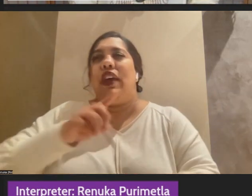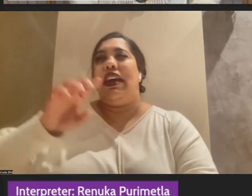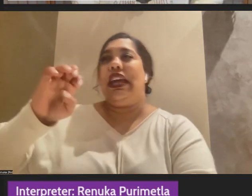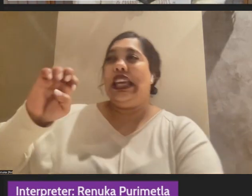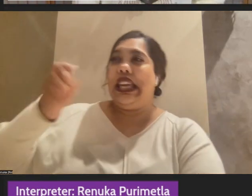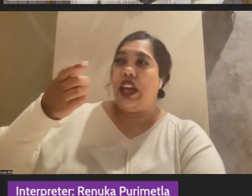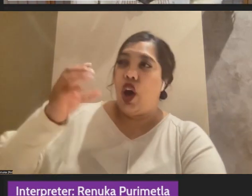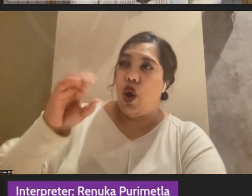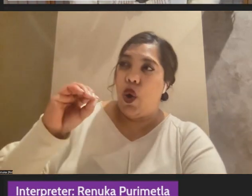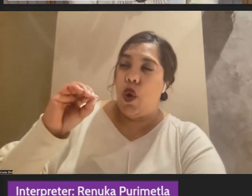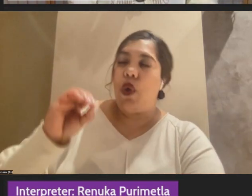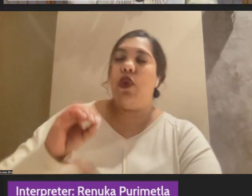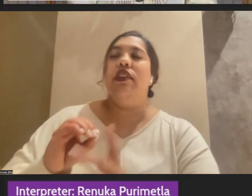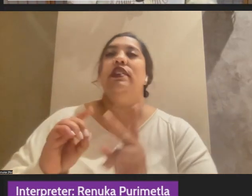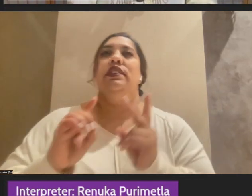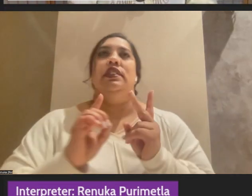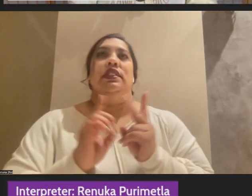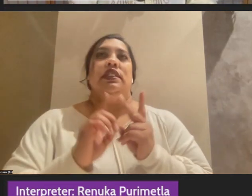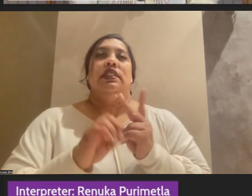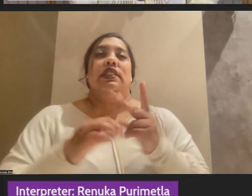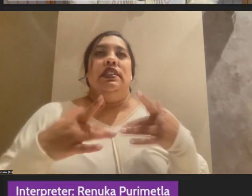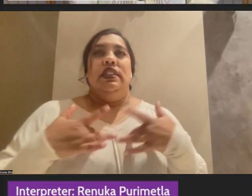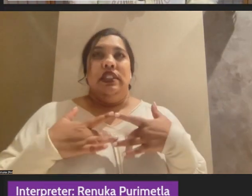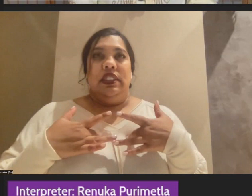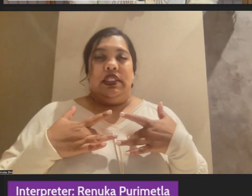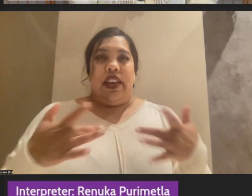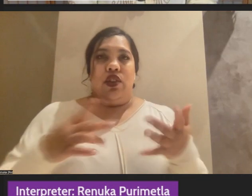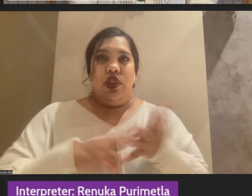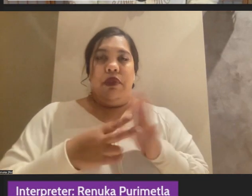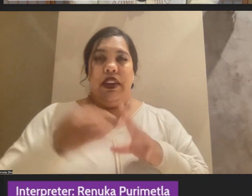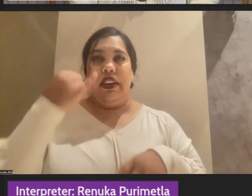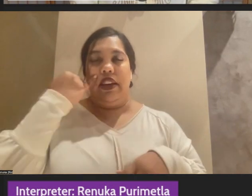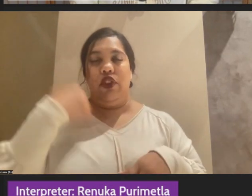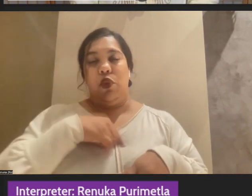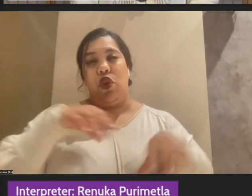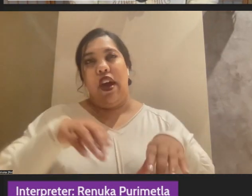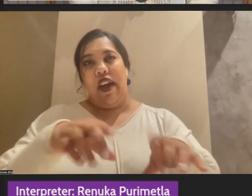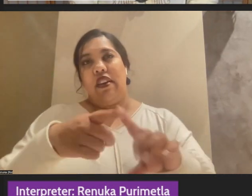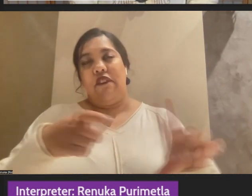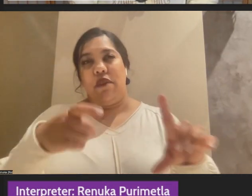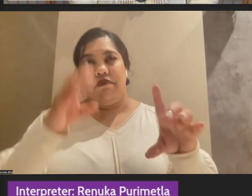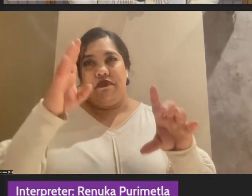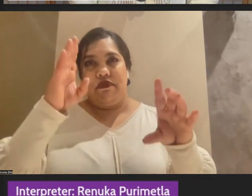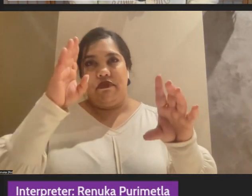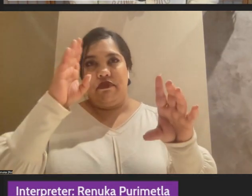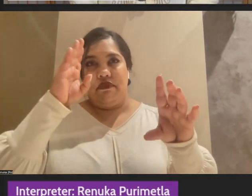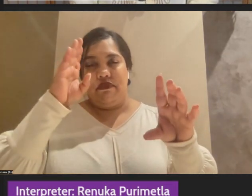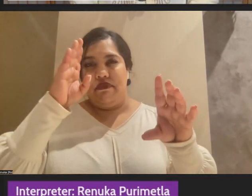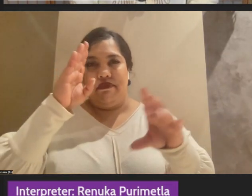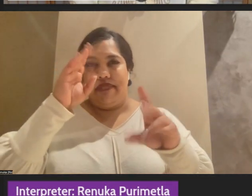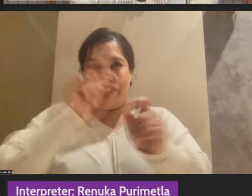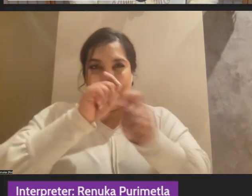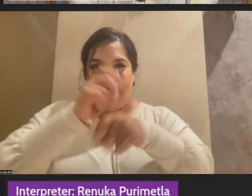Now, generally, it's whenever we believe or act from a consciousness that we are less than, that we're not good